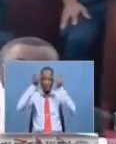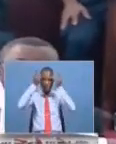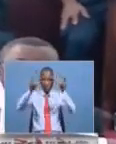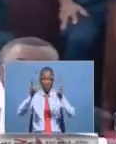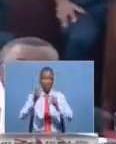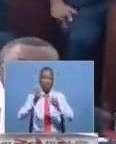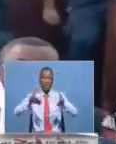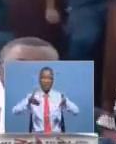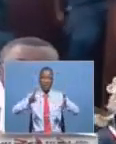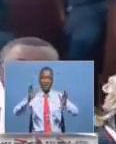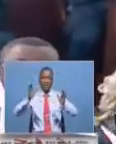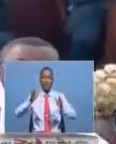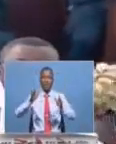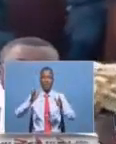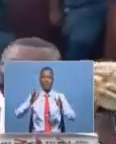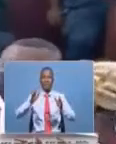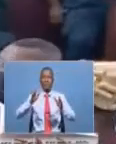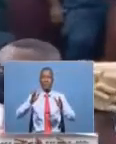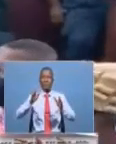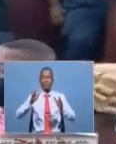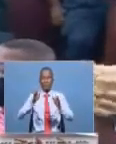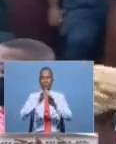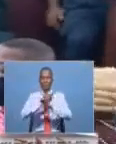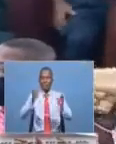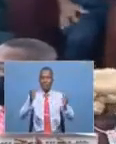allowed not to testify,